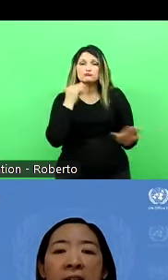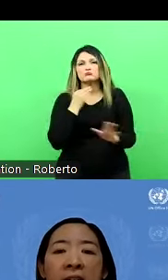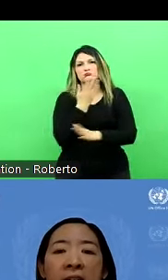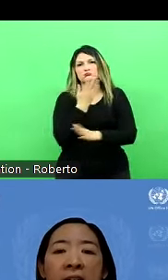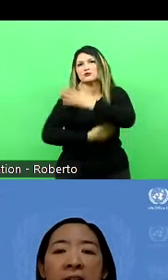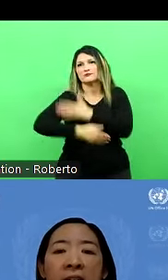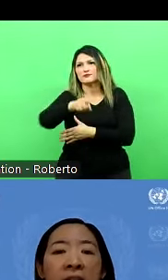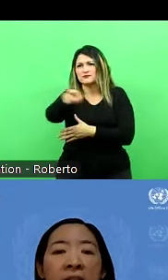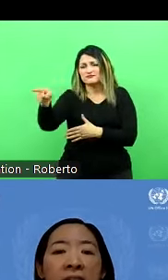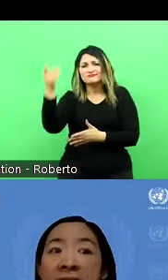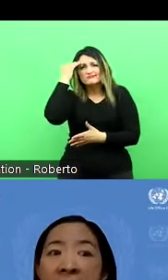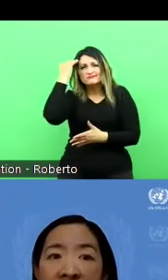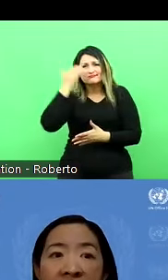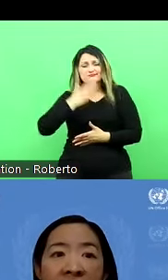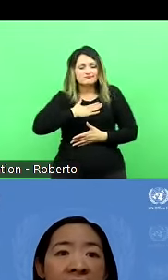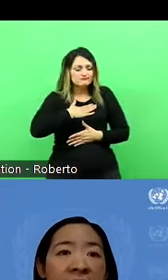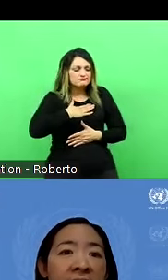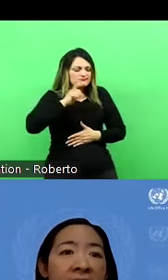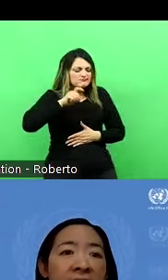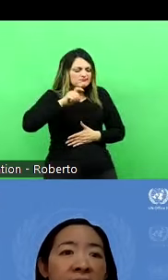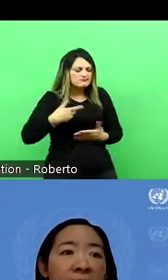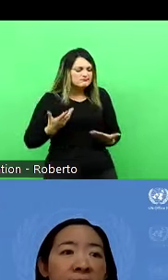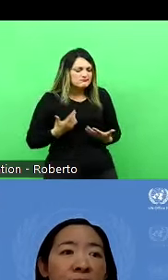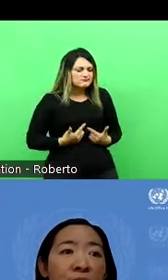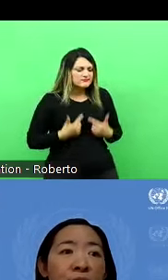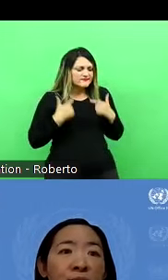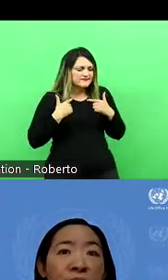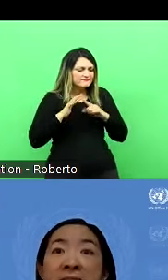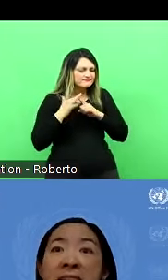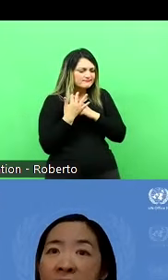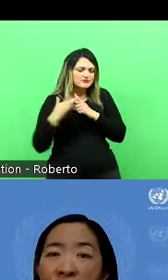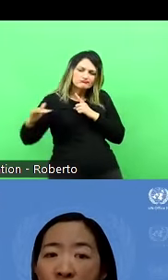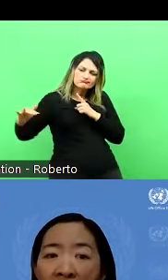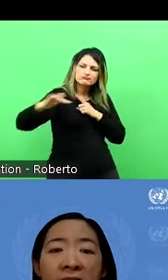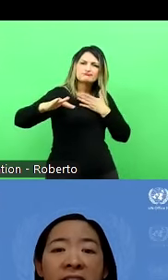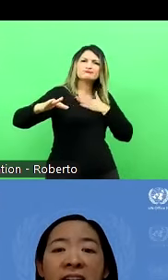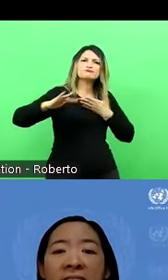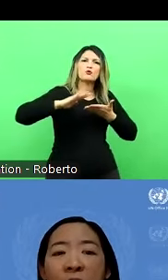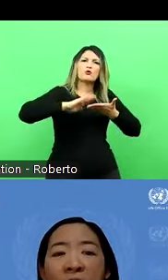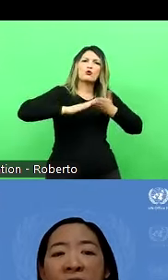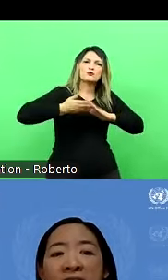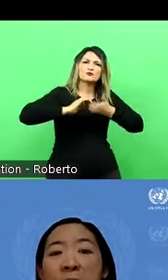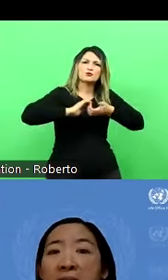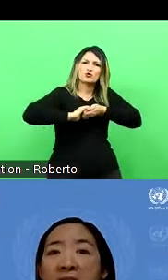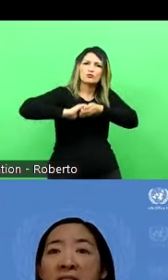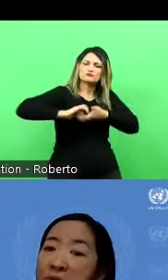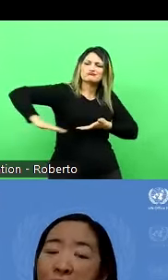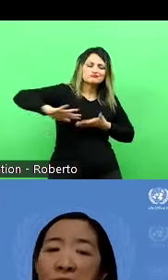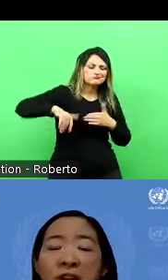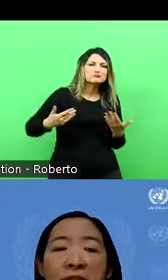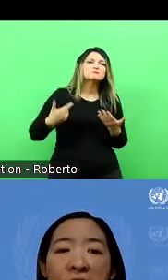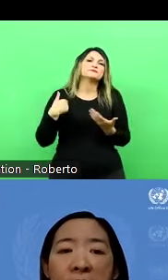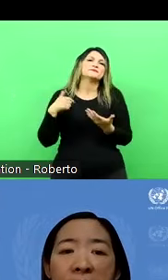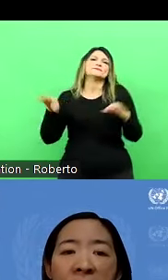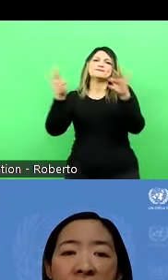and what kind of needs that their needs requires, and what kind of barriers that should